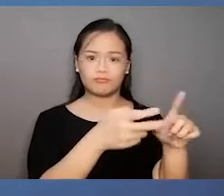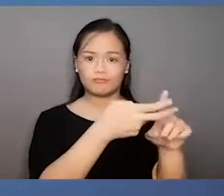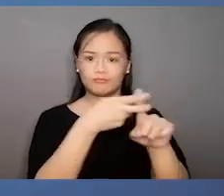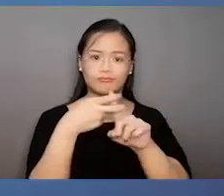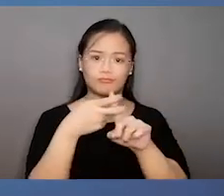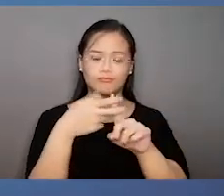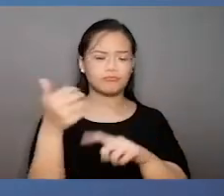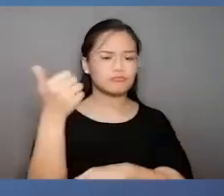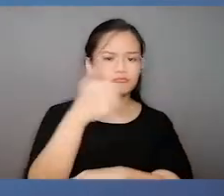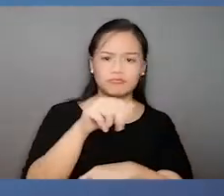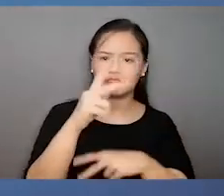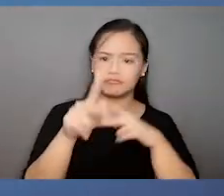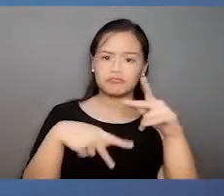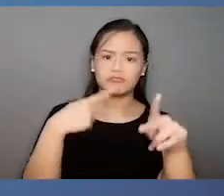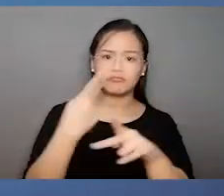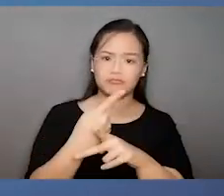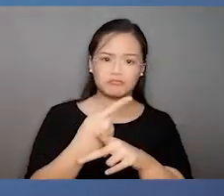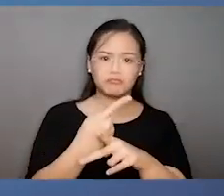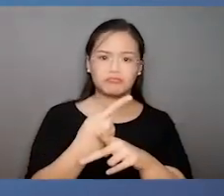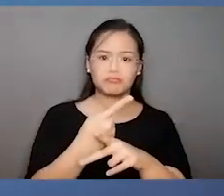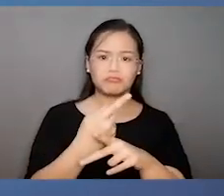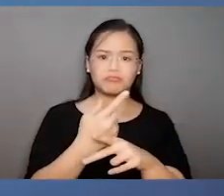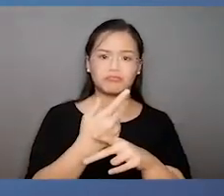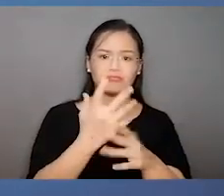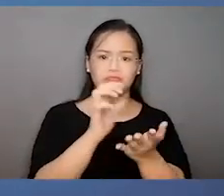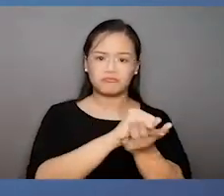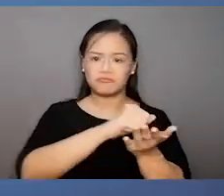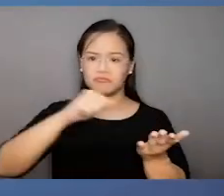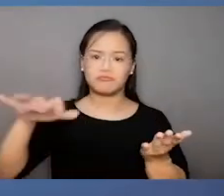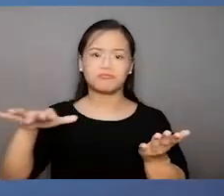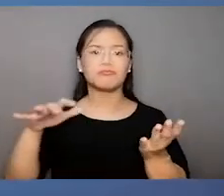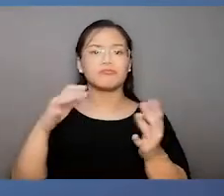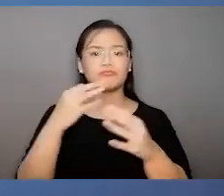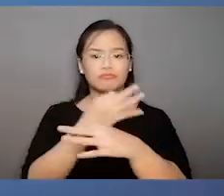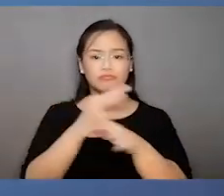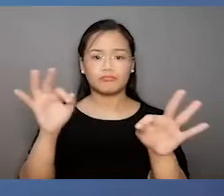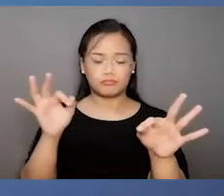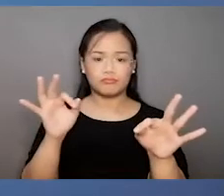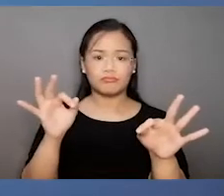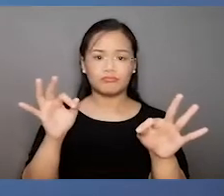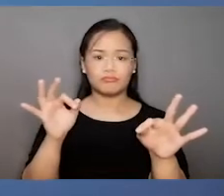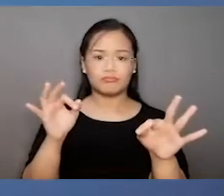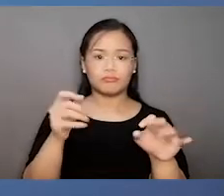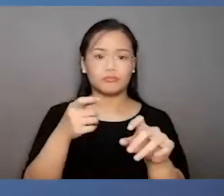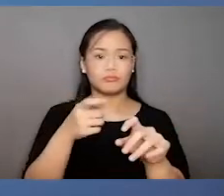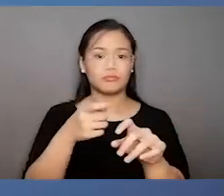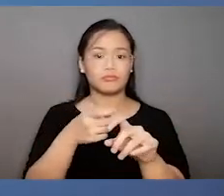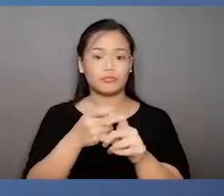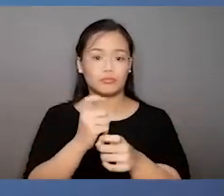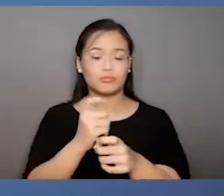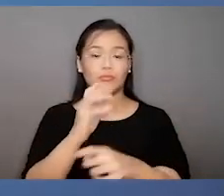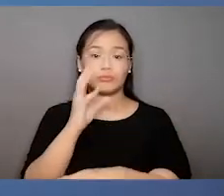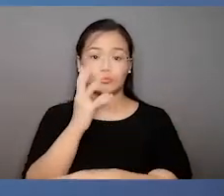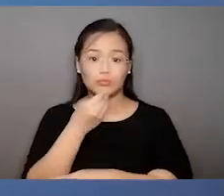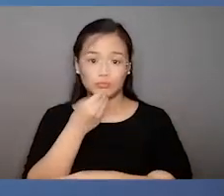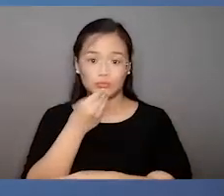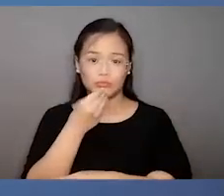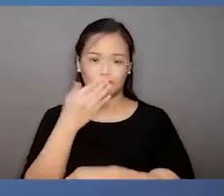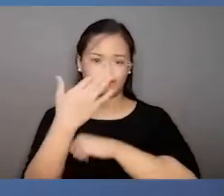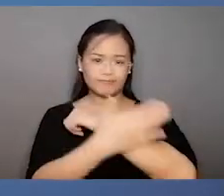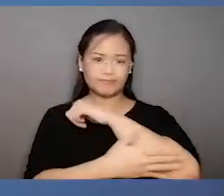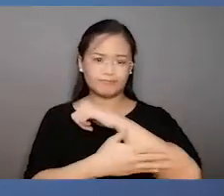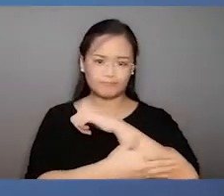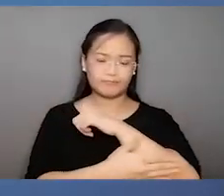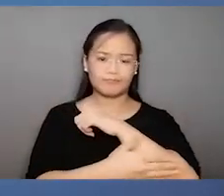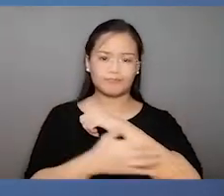form of deprivation of liberty by agents of the state or by persons or a group of persons acting